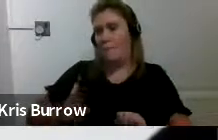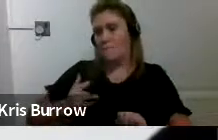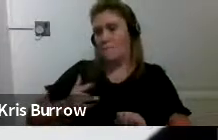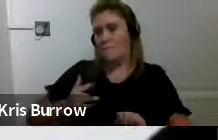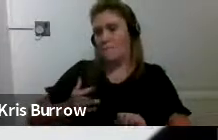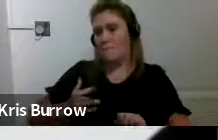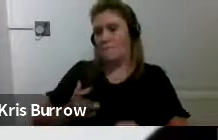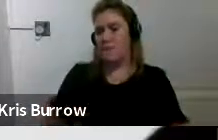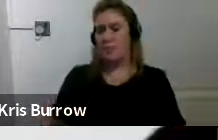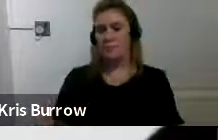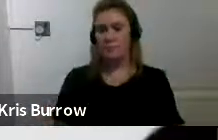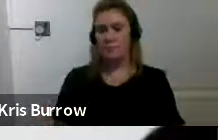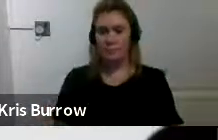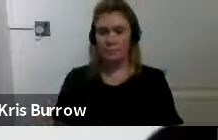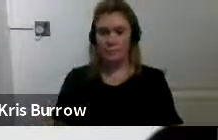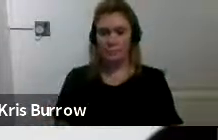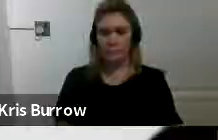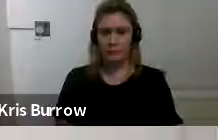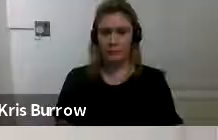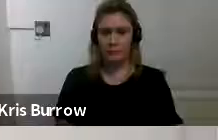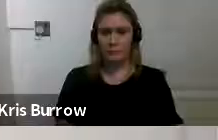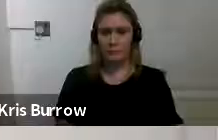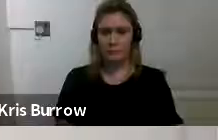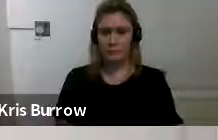their life.